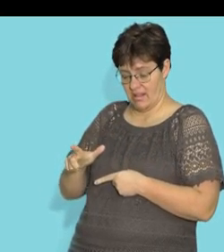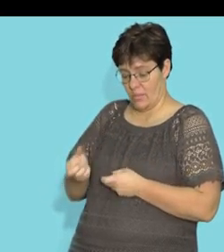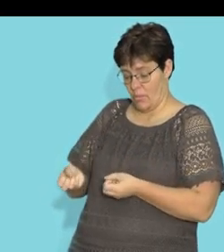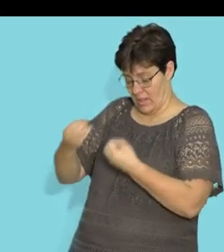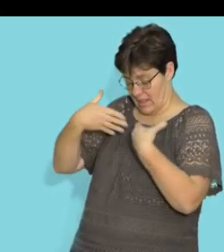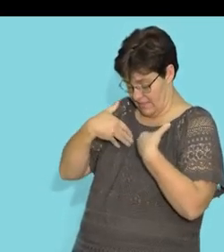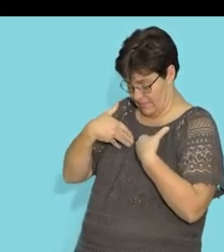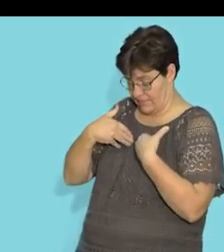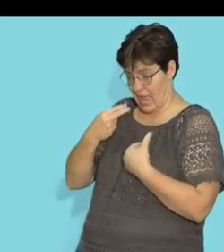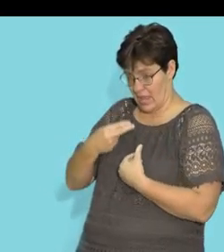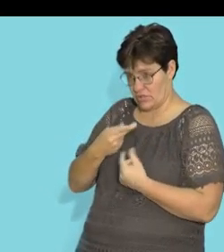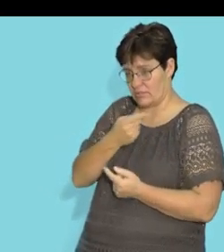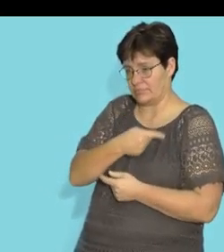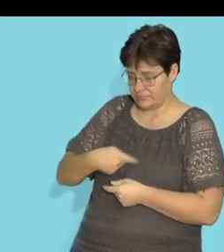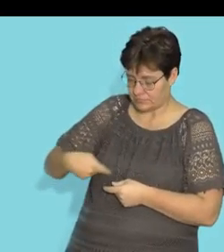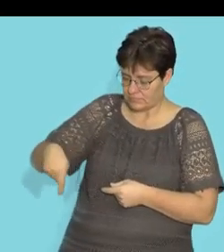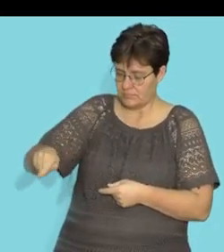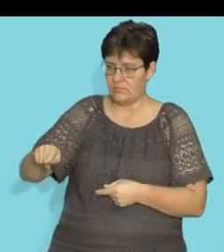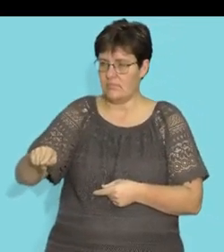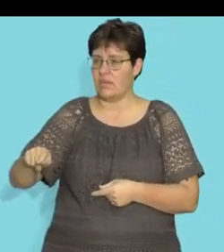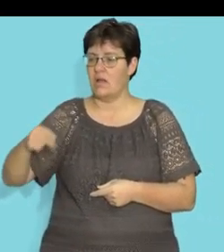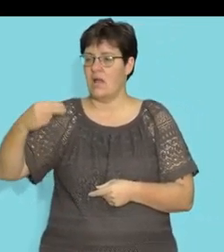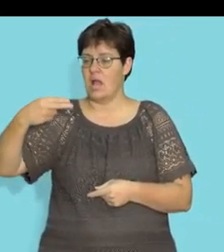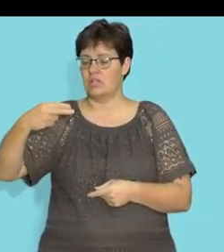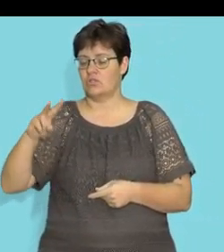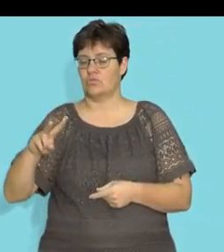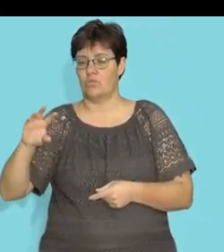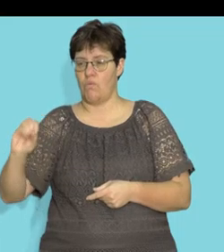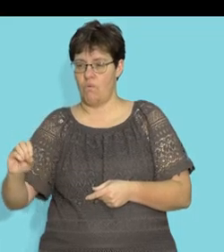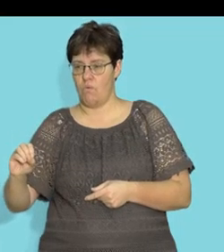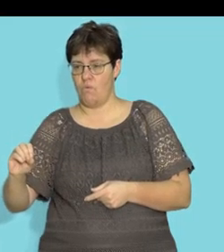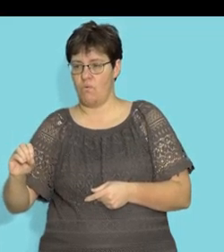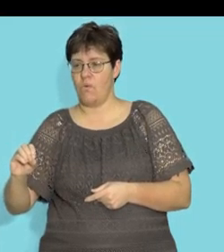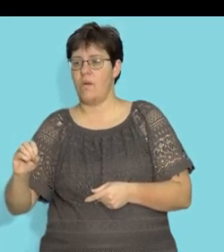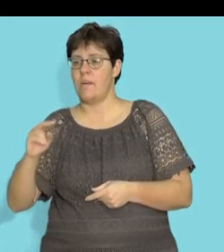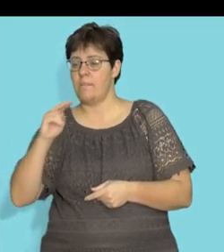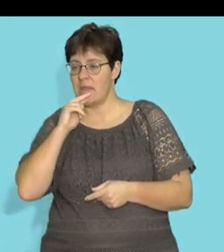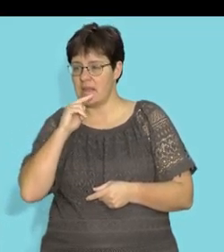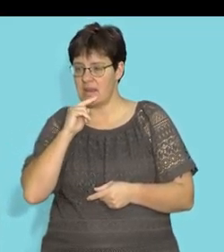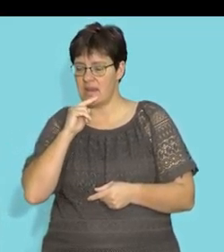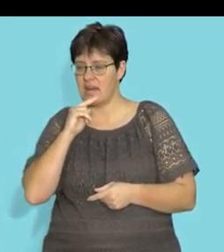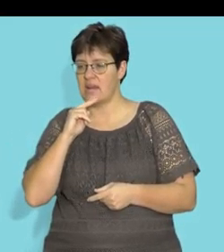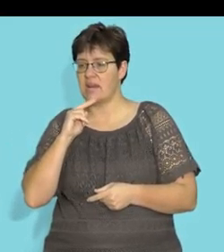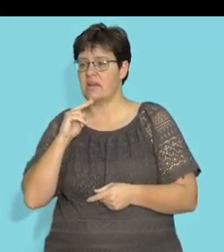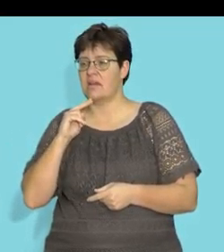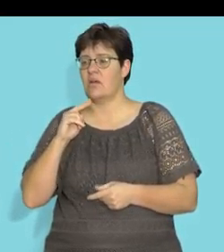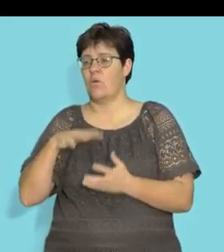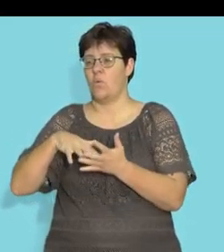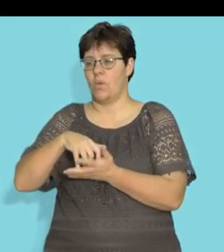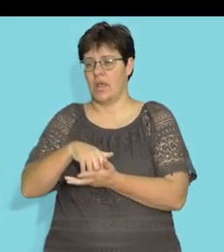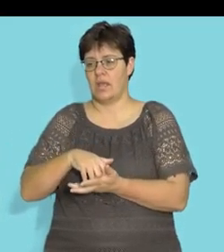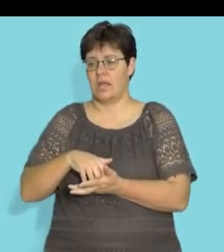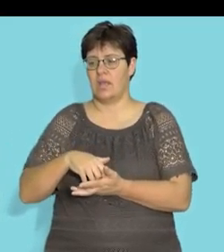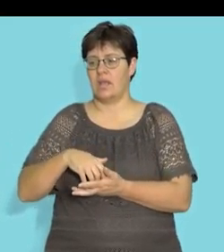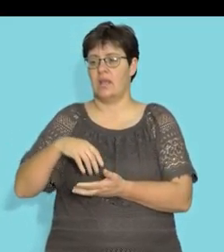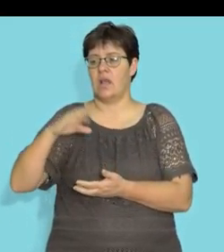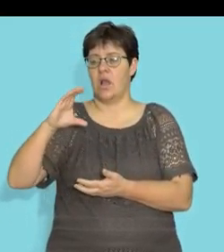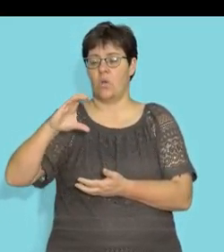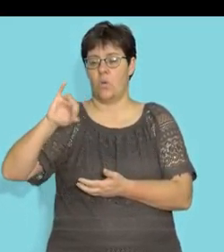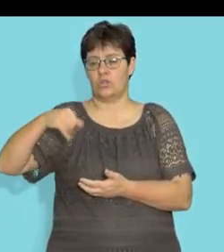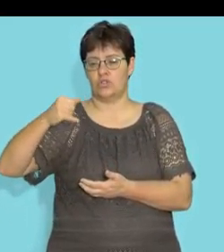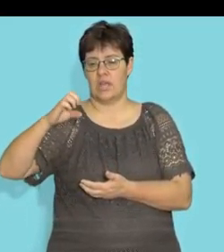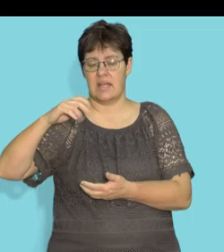to react with an acid, then the strong base will now receive